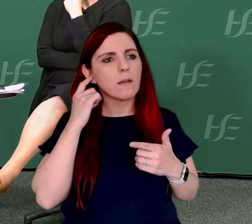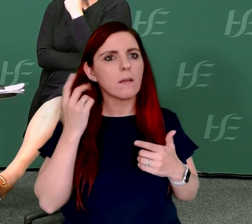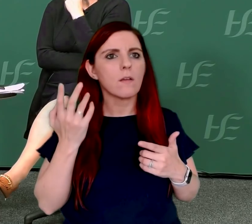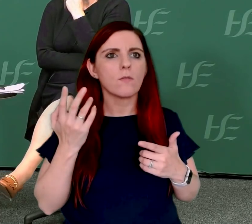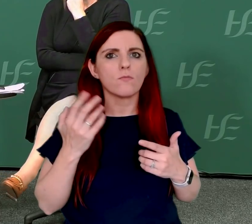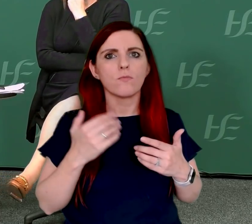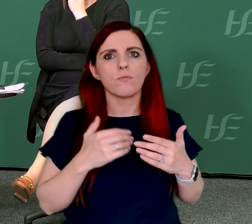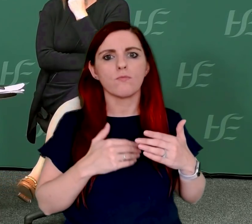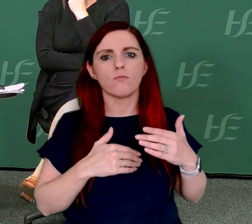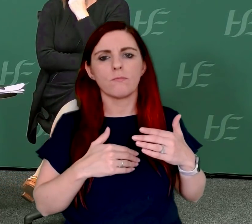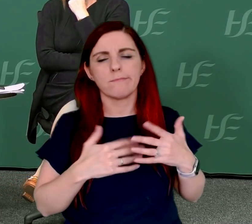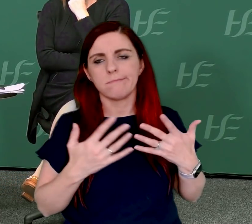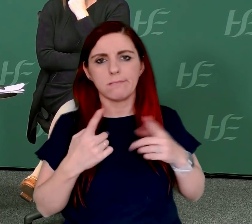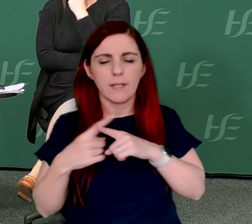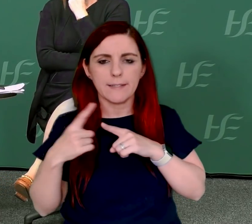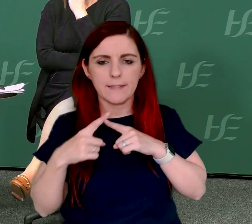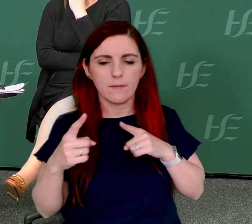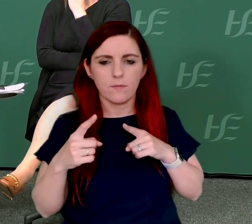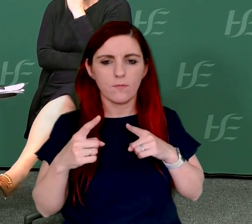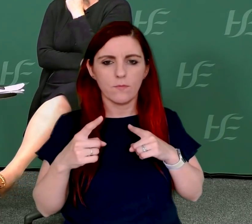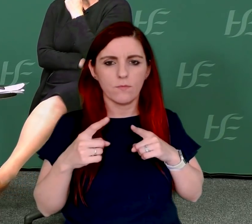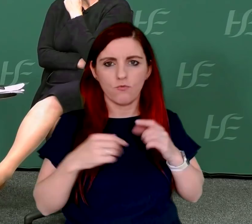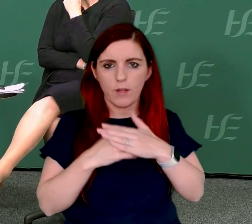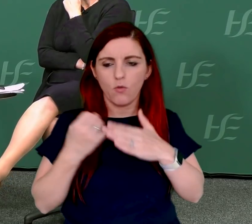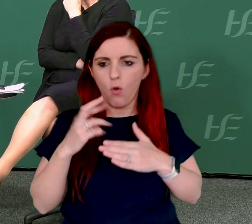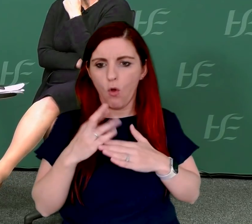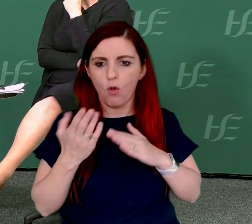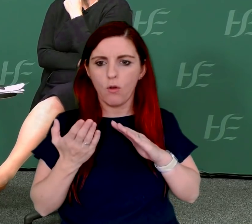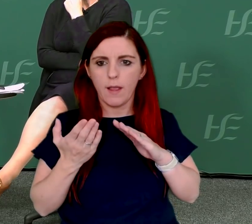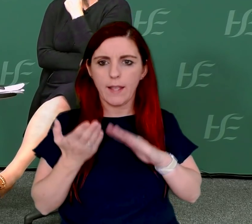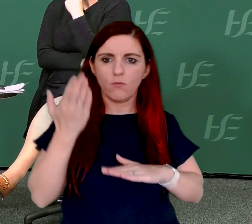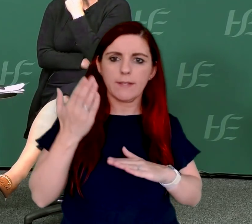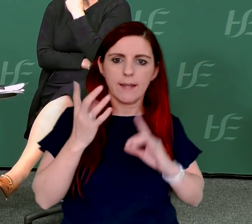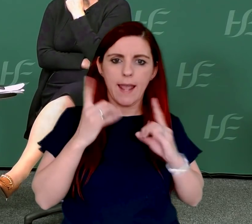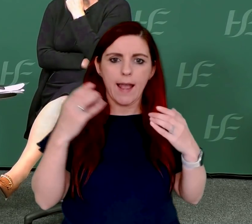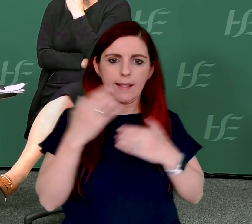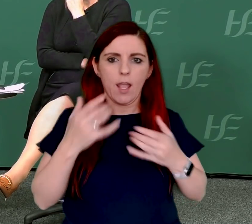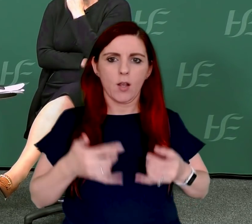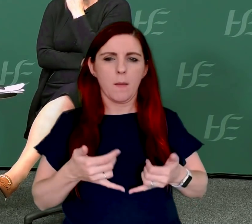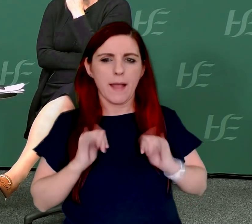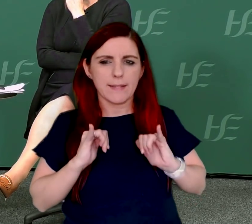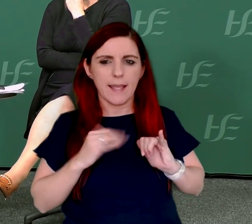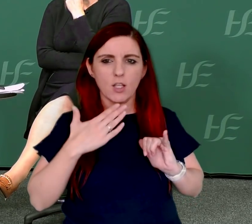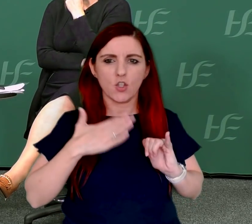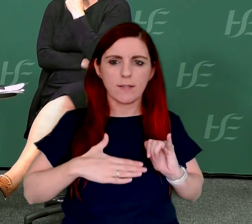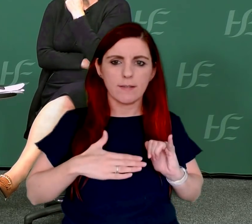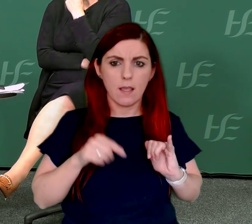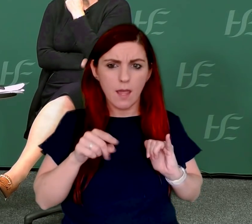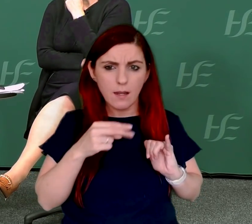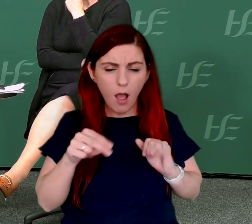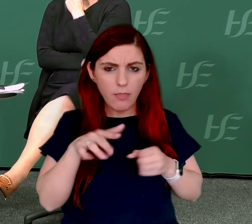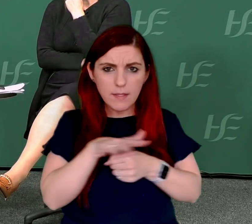severity or increasing healthcare capacity. So is that not the case? I mean, a lot of people would